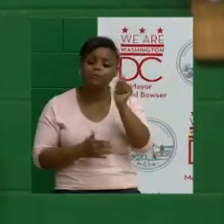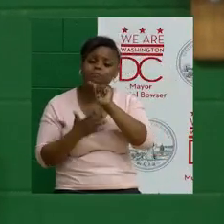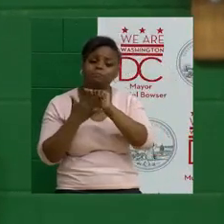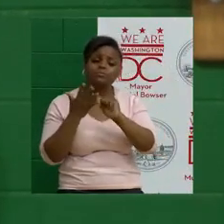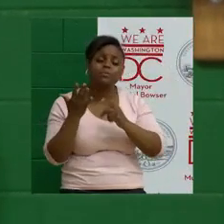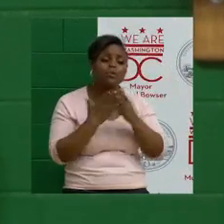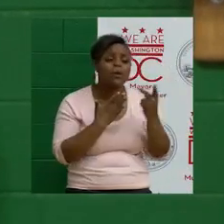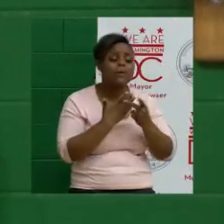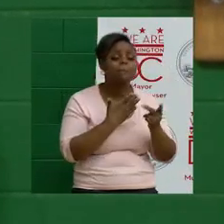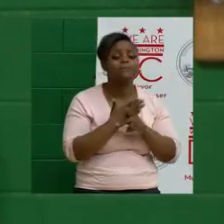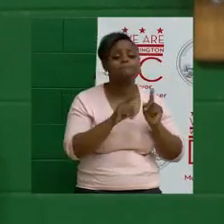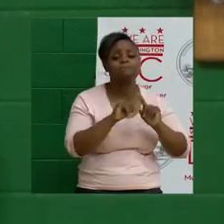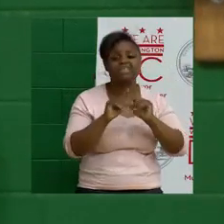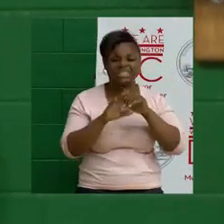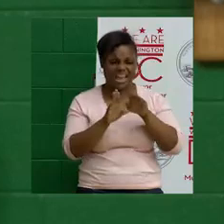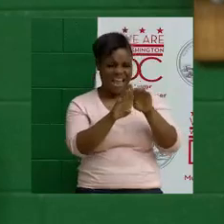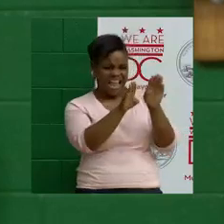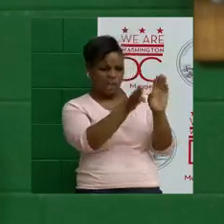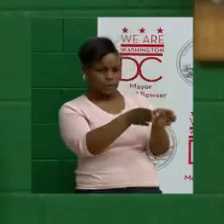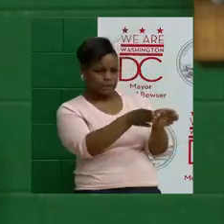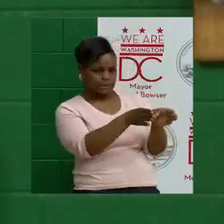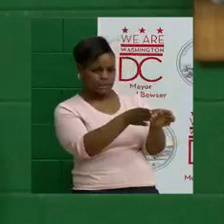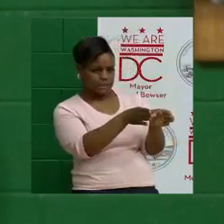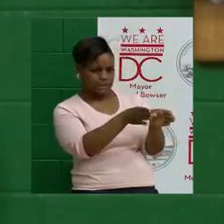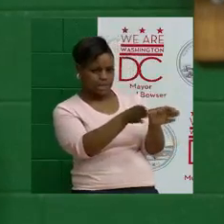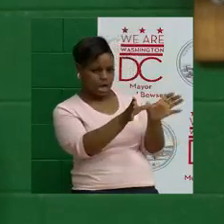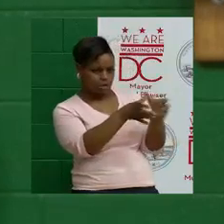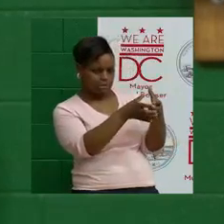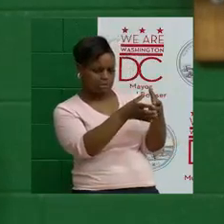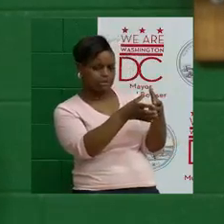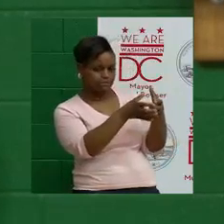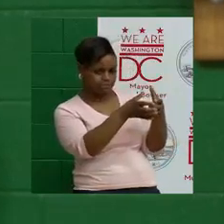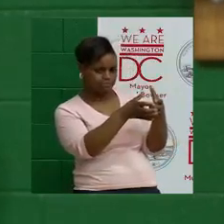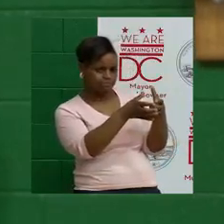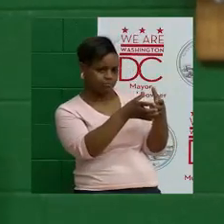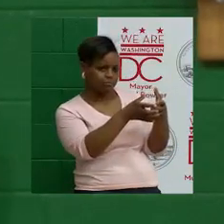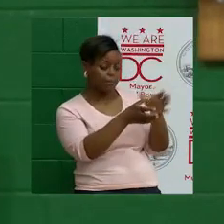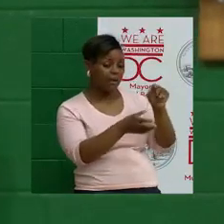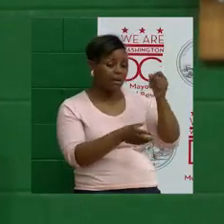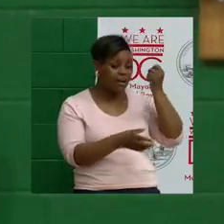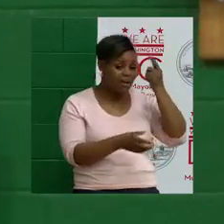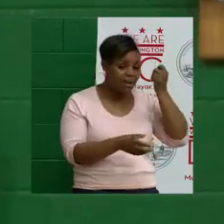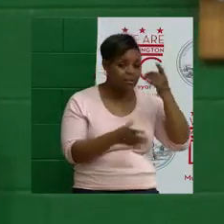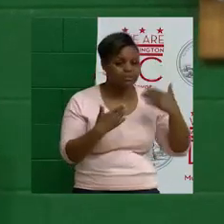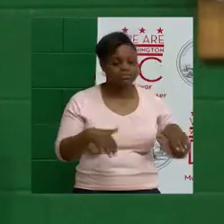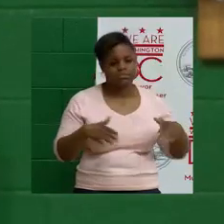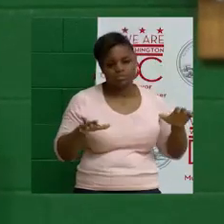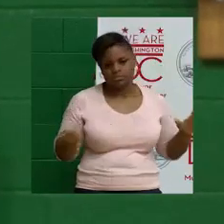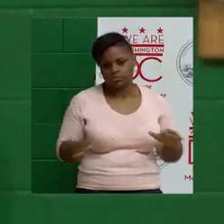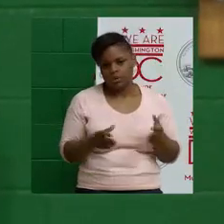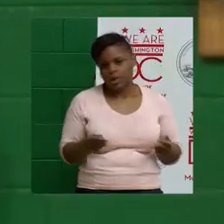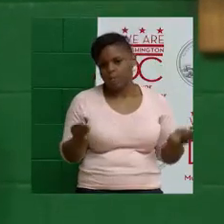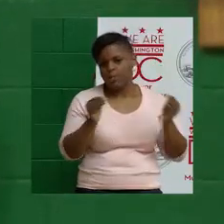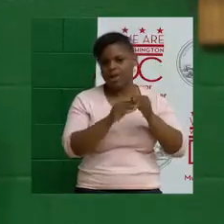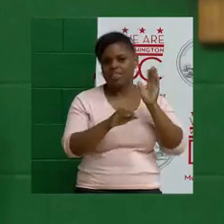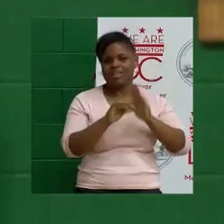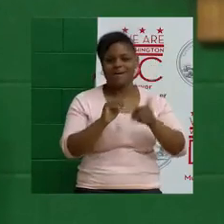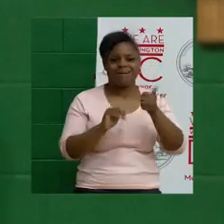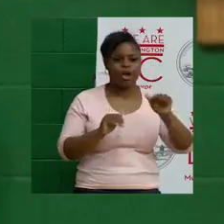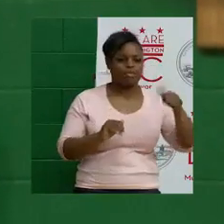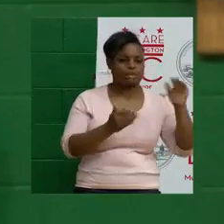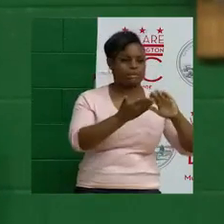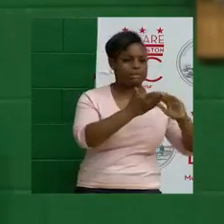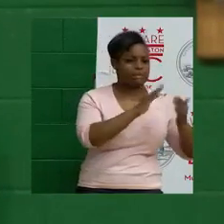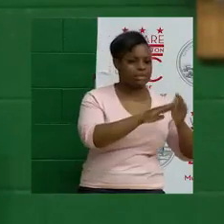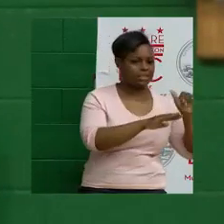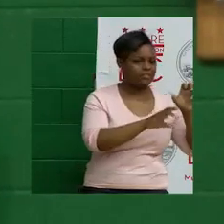programs in the housing, within that housing bucket. And there's certainly a lot that we have done. We've done more, we've invested more per capita in any other